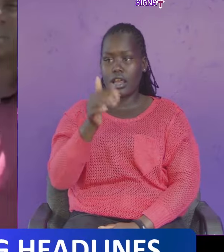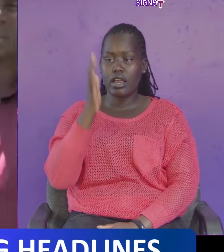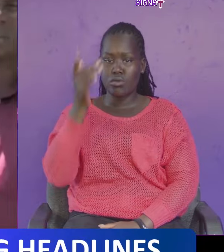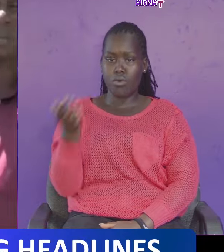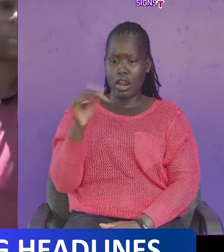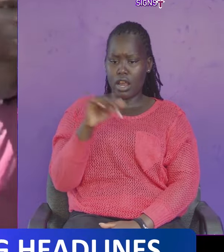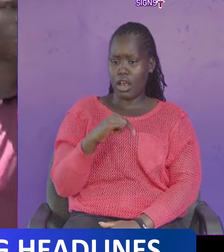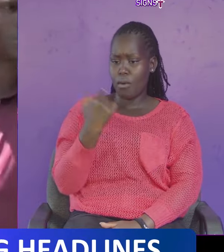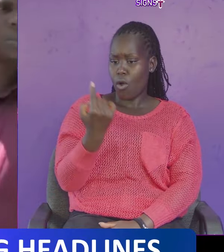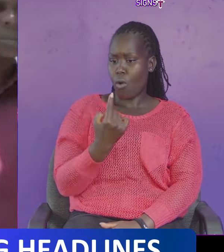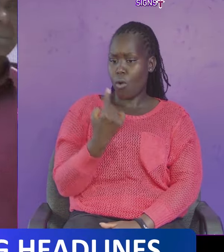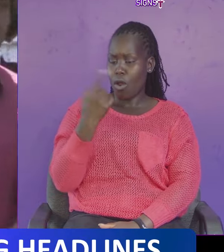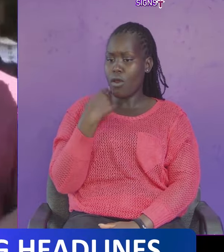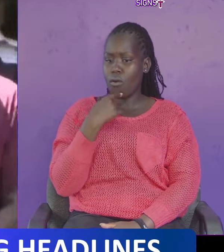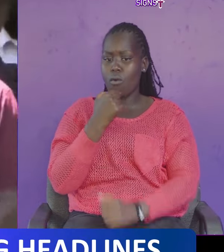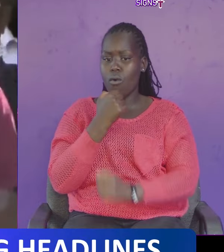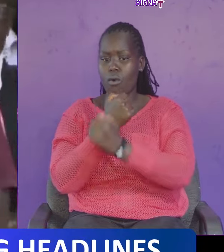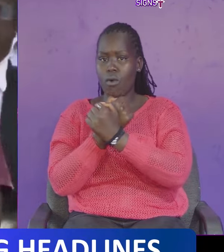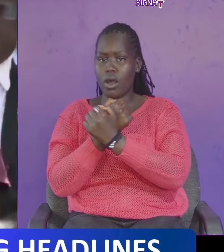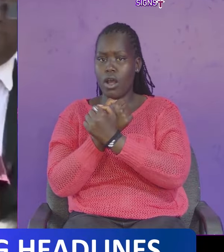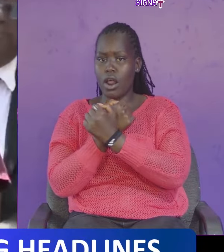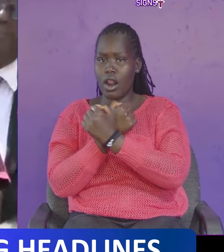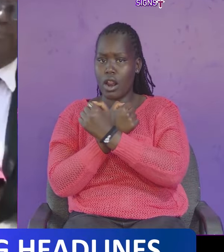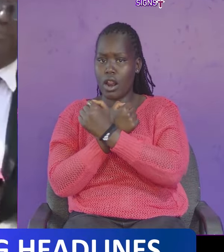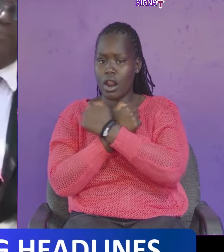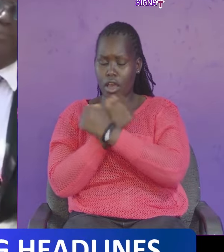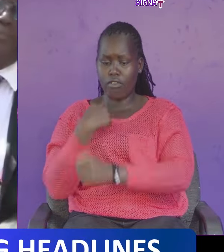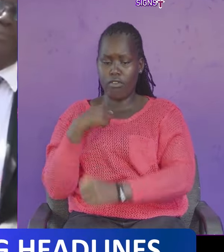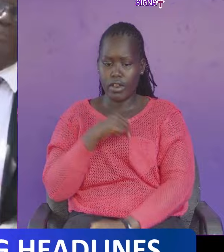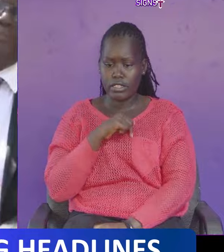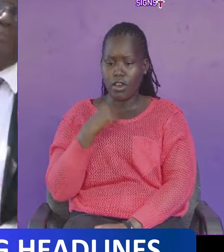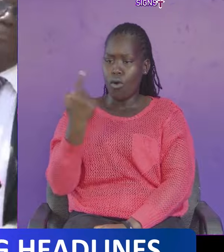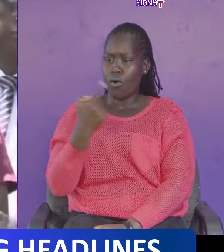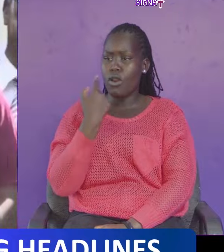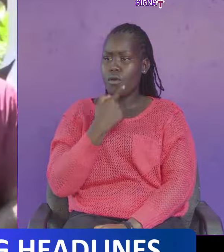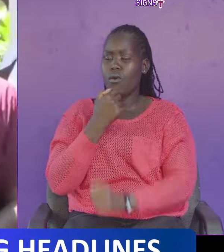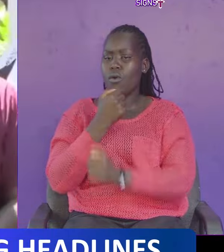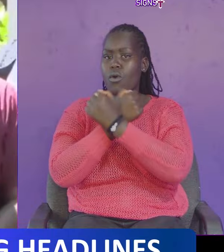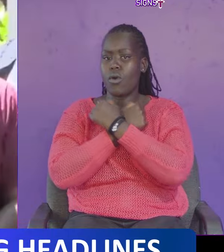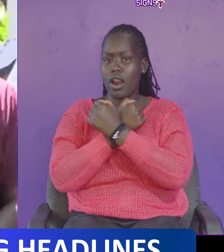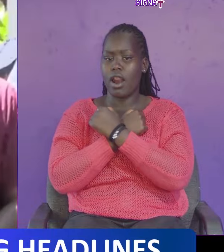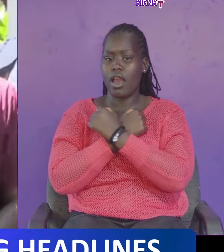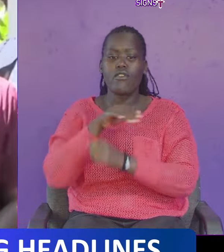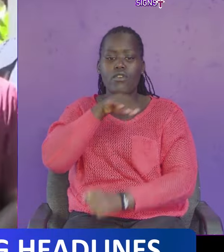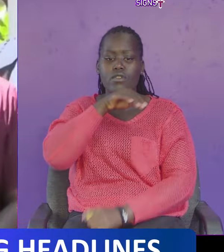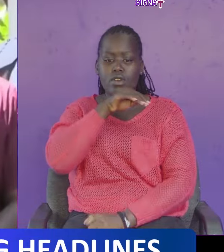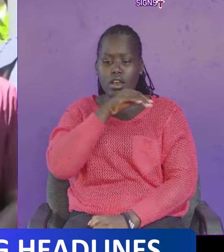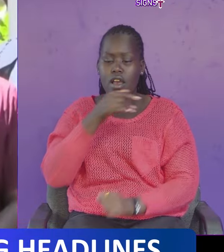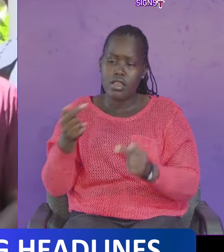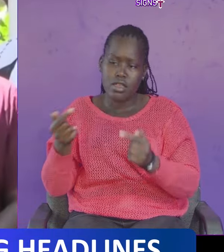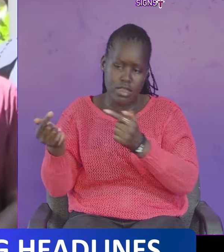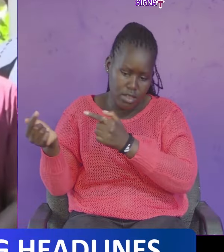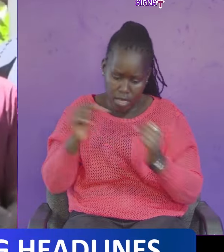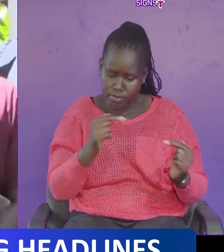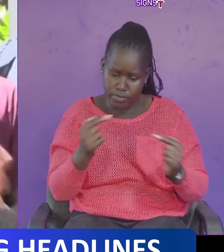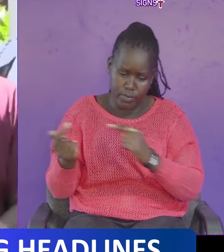love us, only those who love Raila Odinga, they are the ones who come here to the funeral. And for